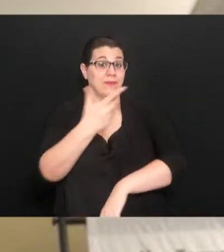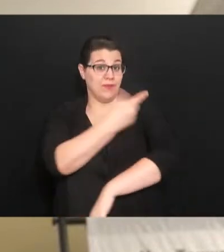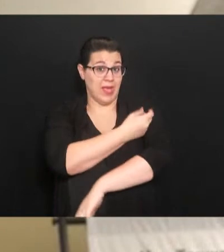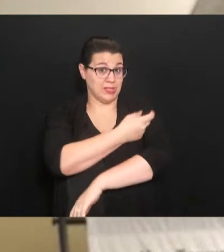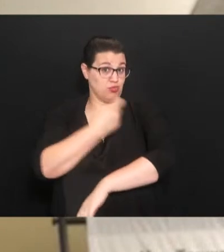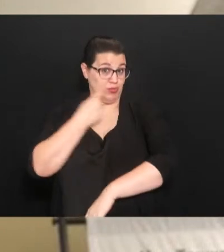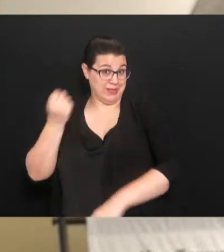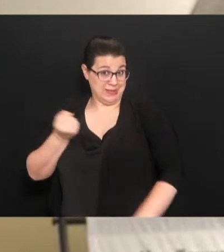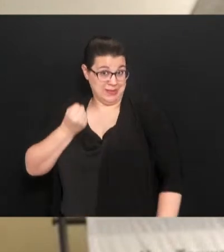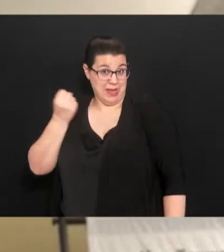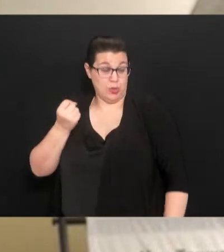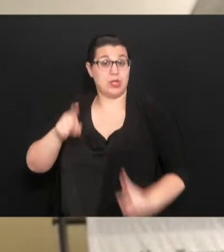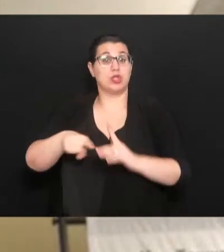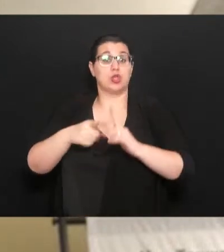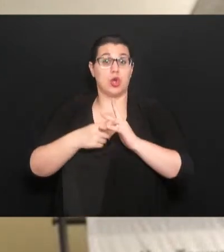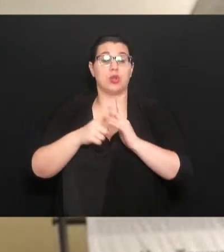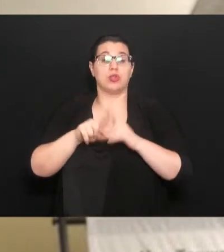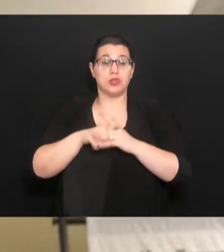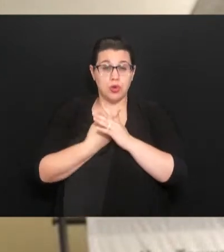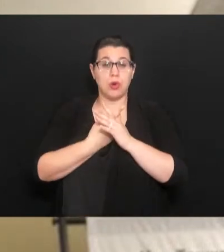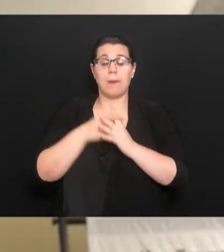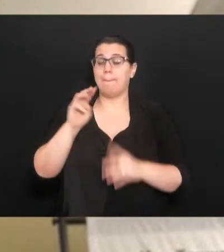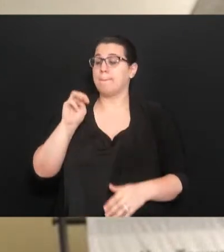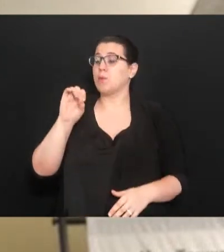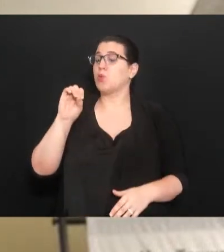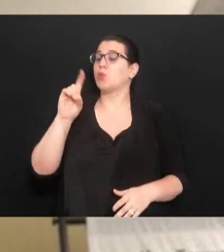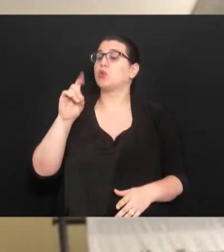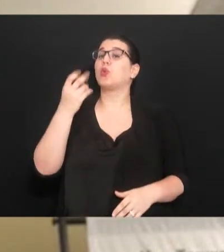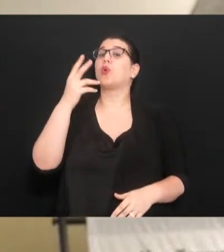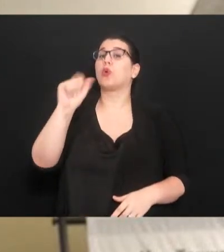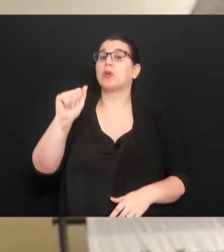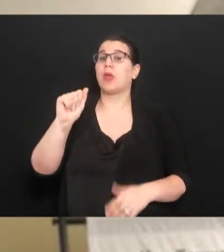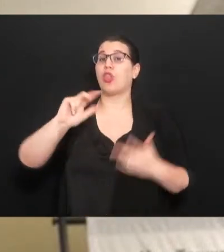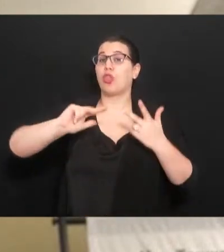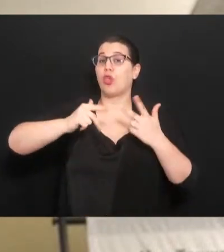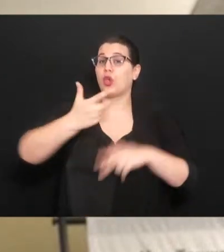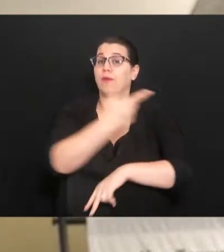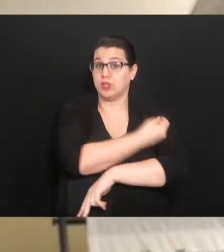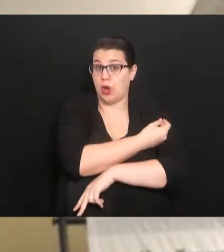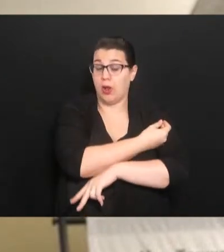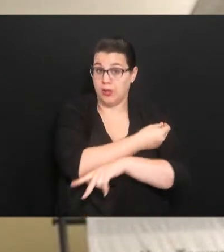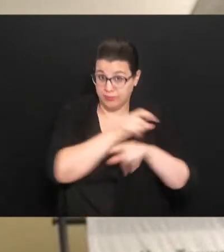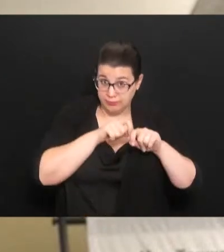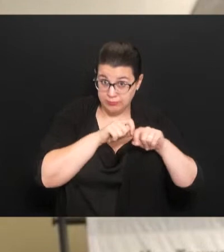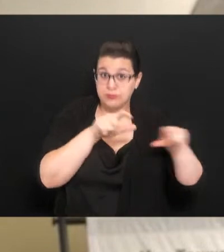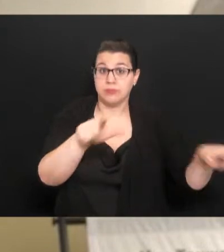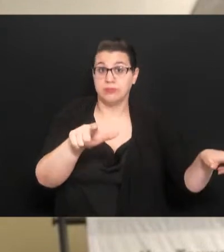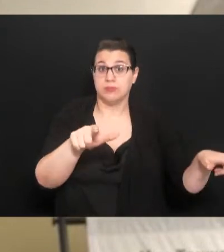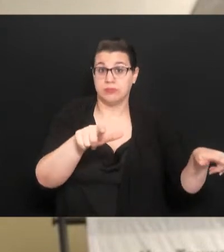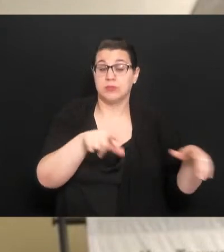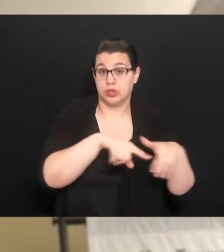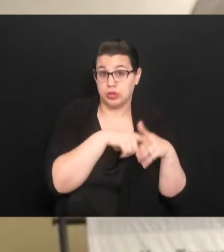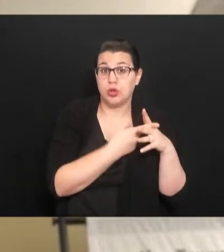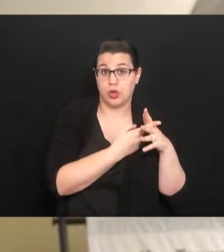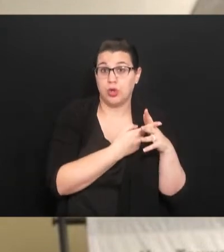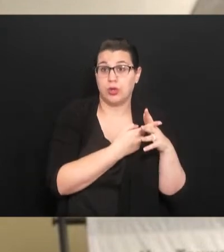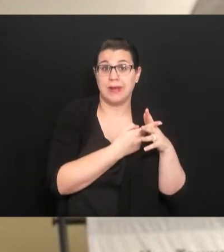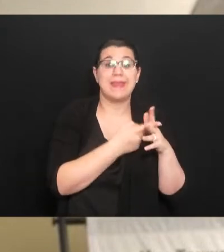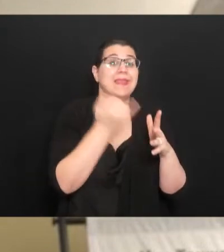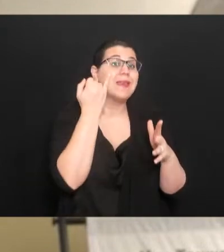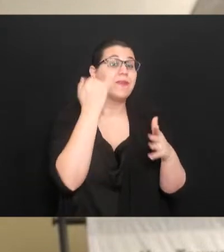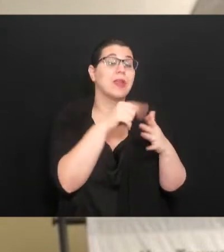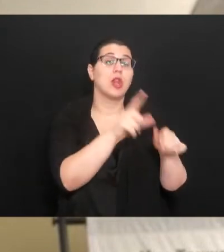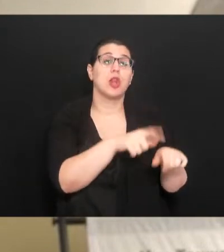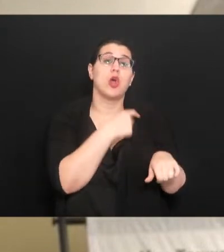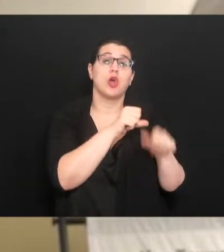vaccination process for the Moderna booster for those individuals in those